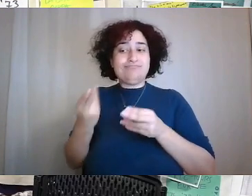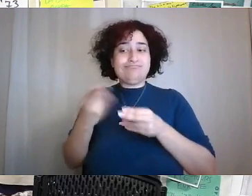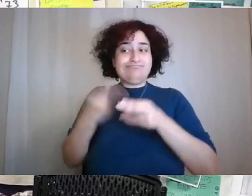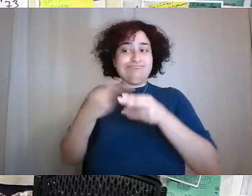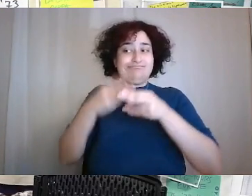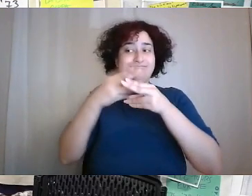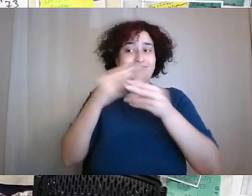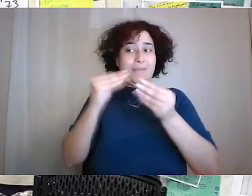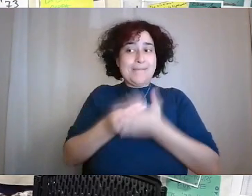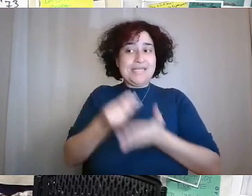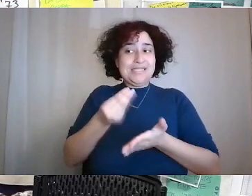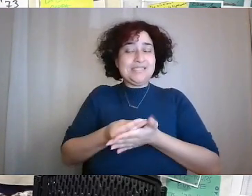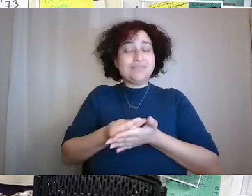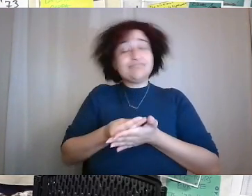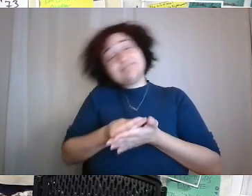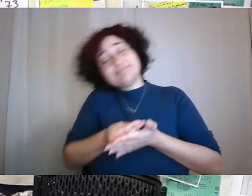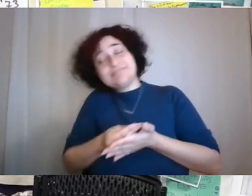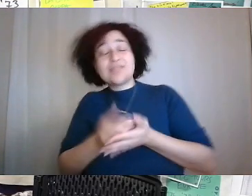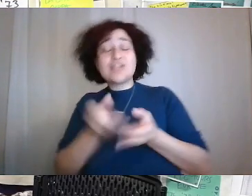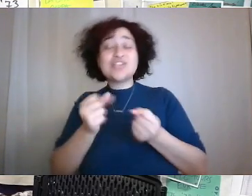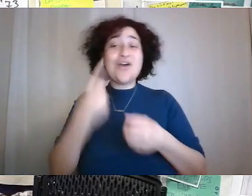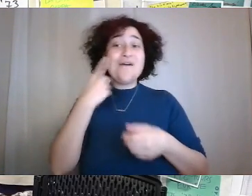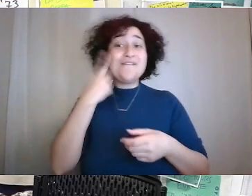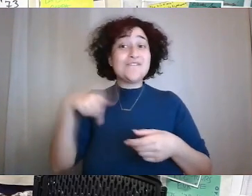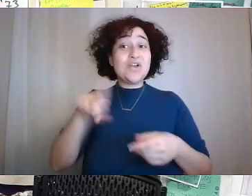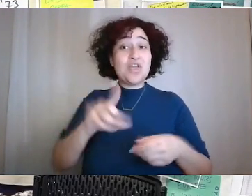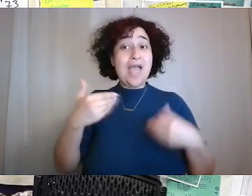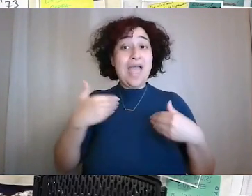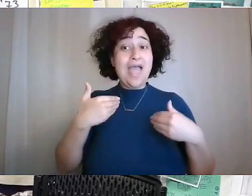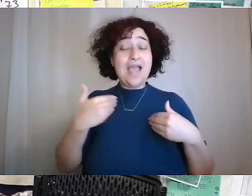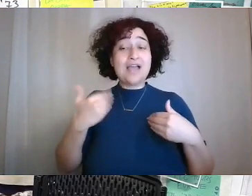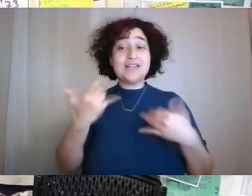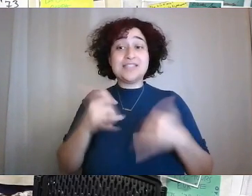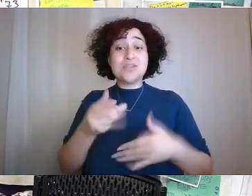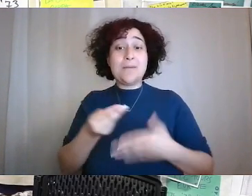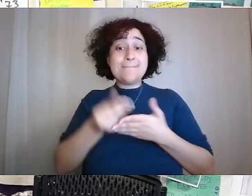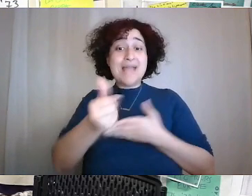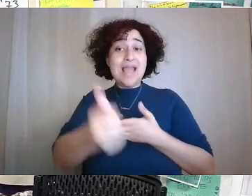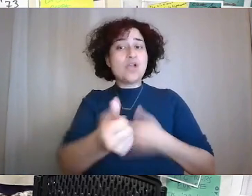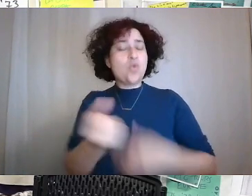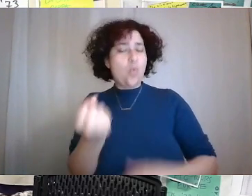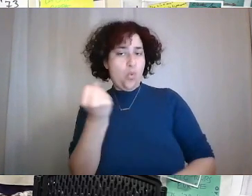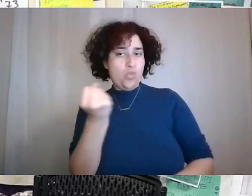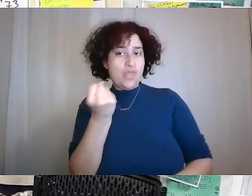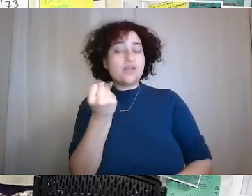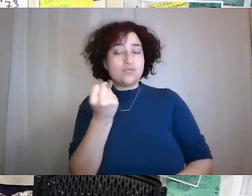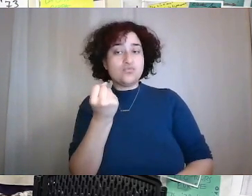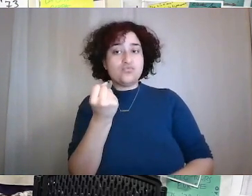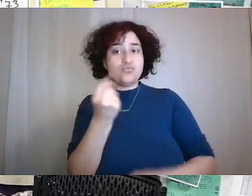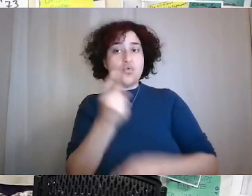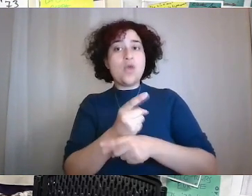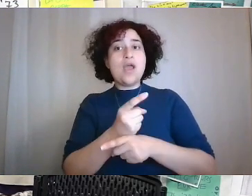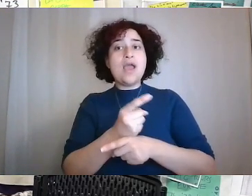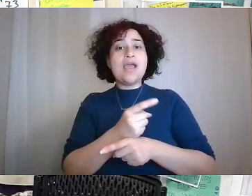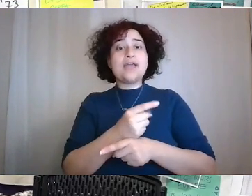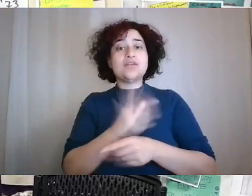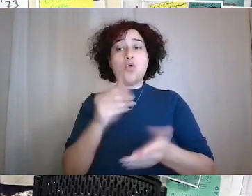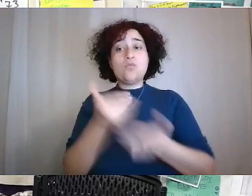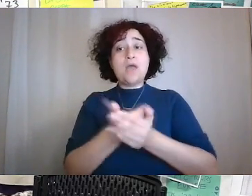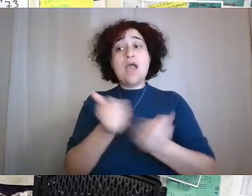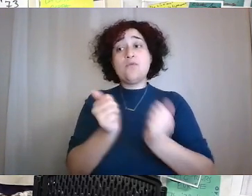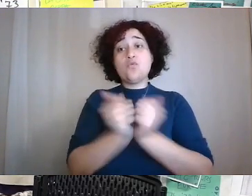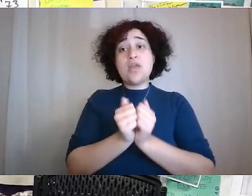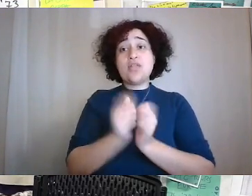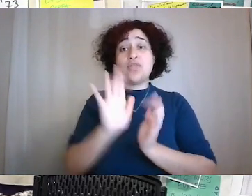So for y'all carrying it forward, hold that. Right? Come with the IOUs and the invoices and the bills.